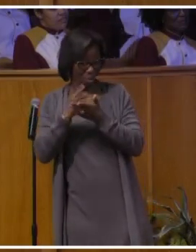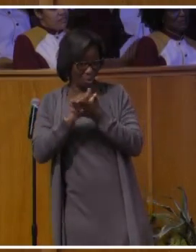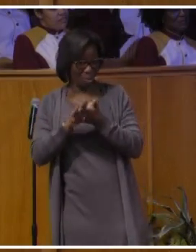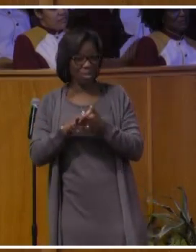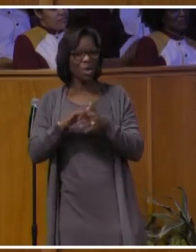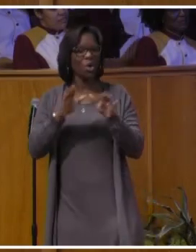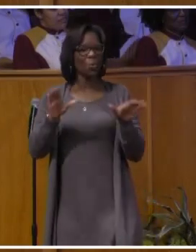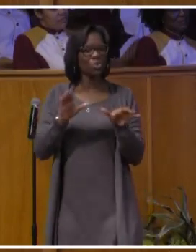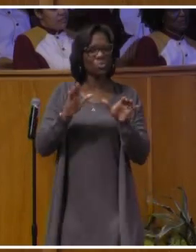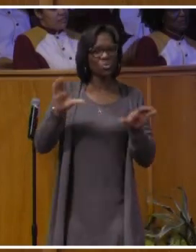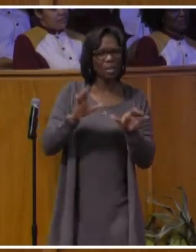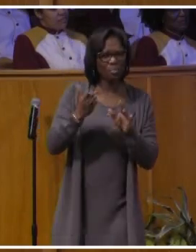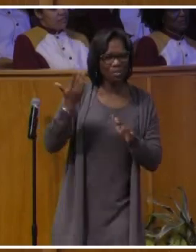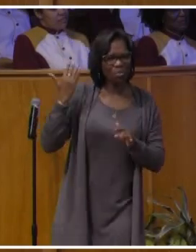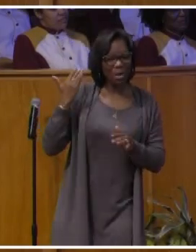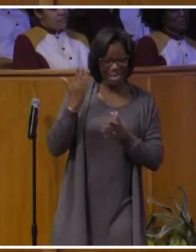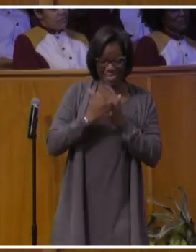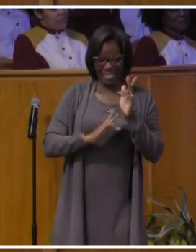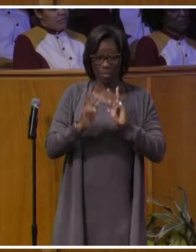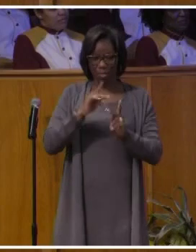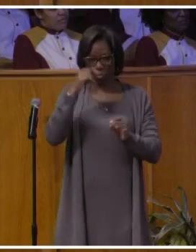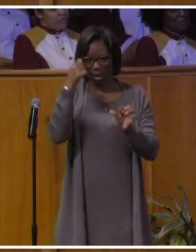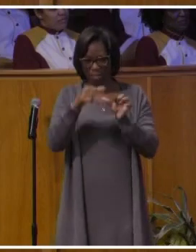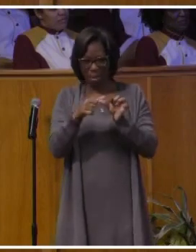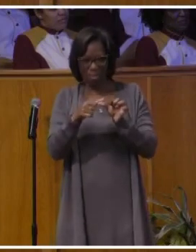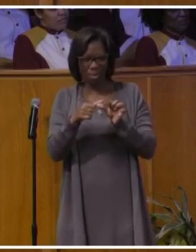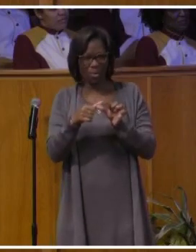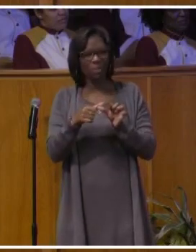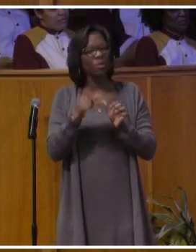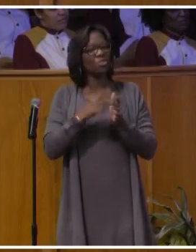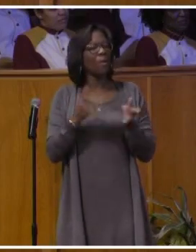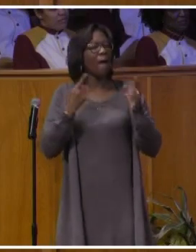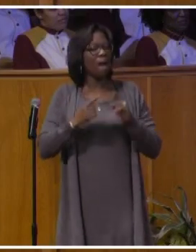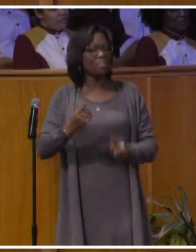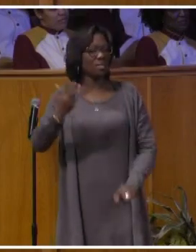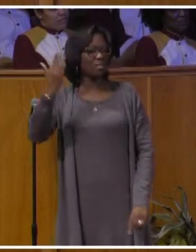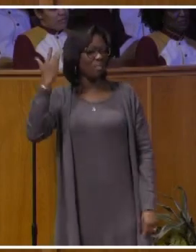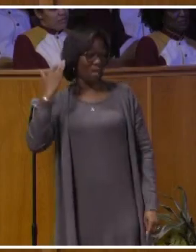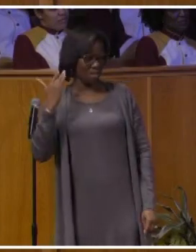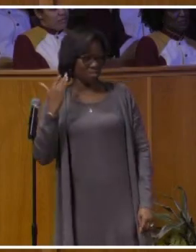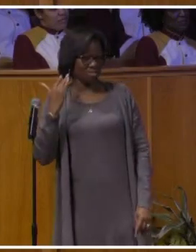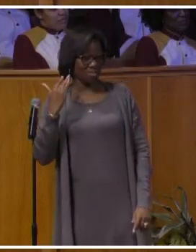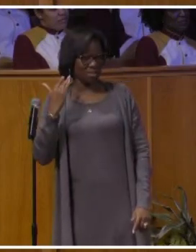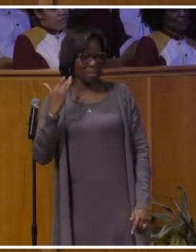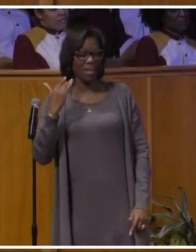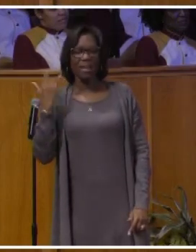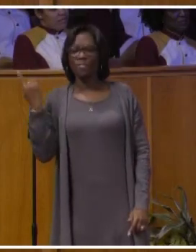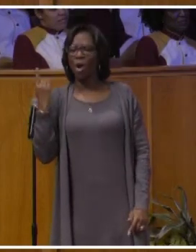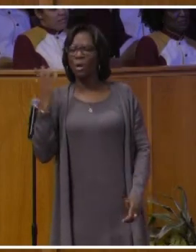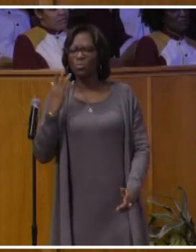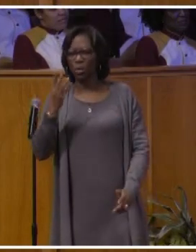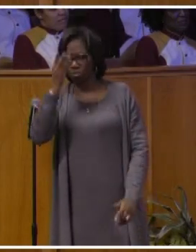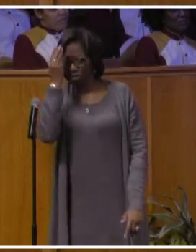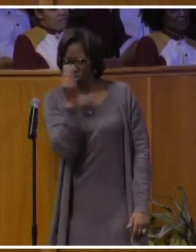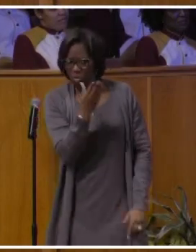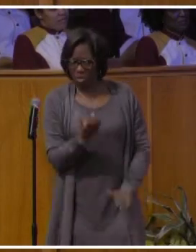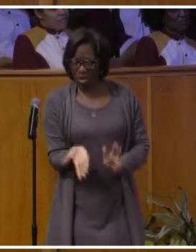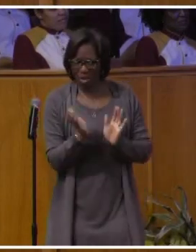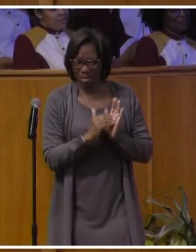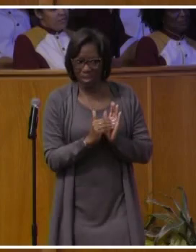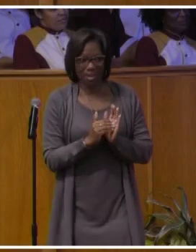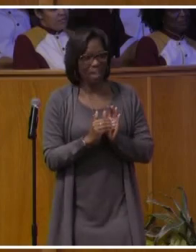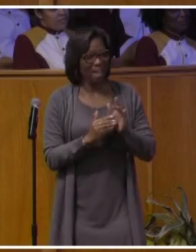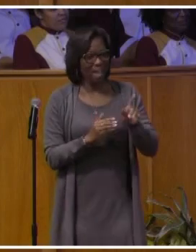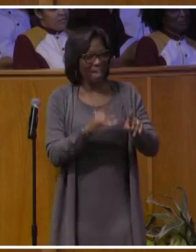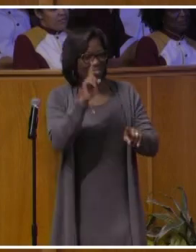used to be. There's some folk that hold on to what you used to be, and they won't release you to what God